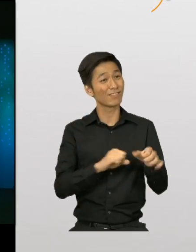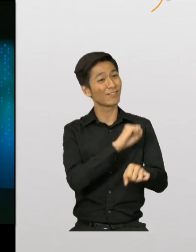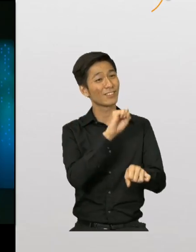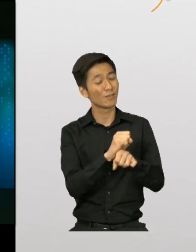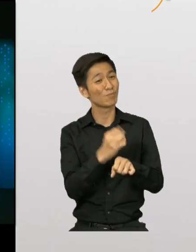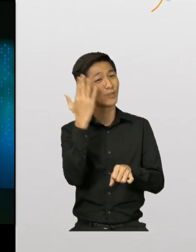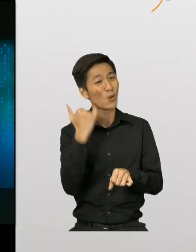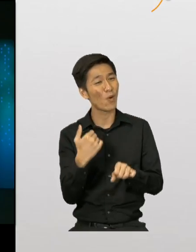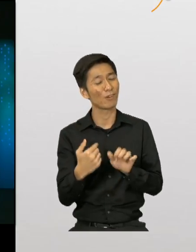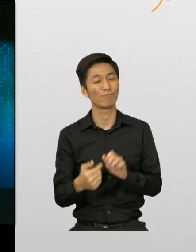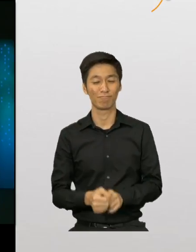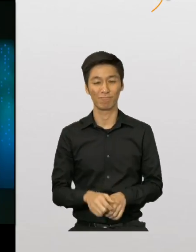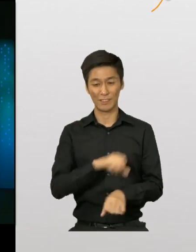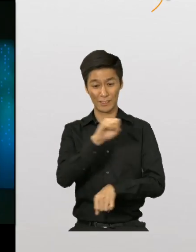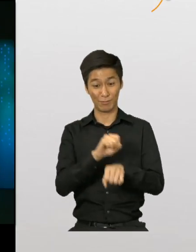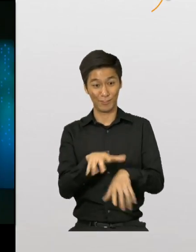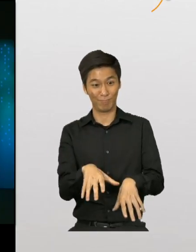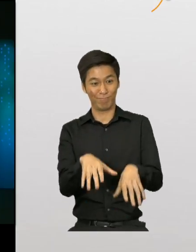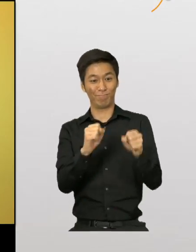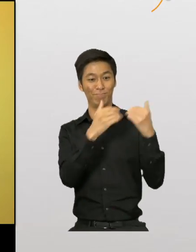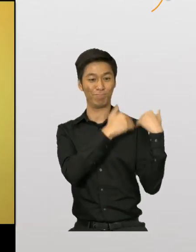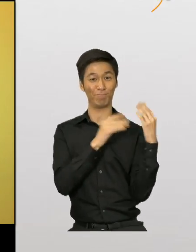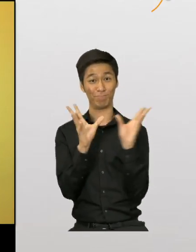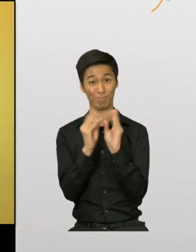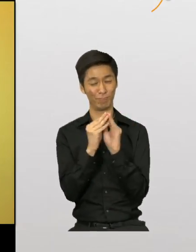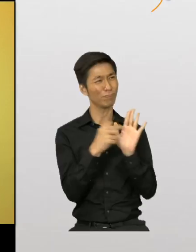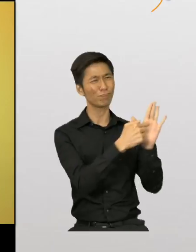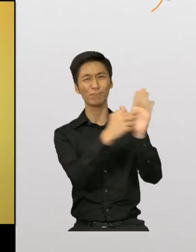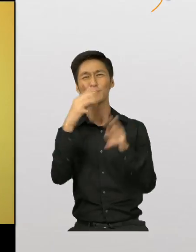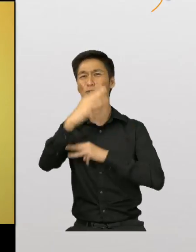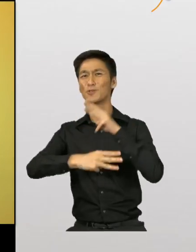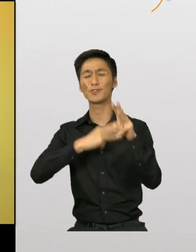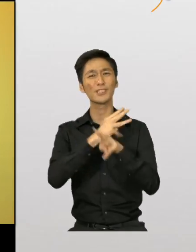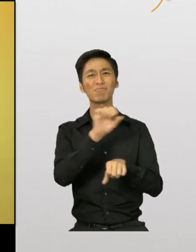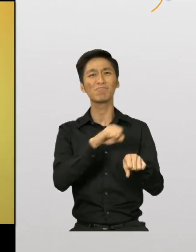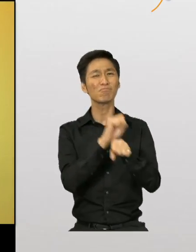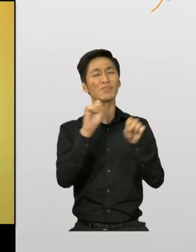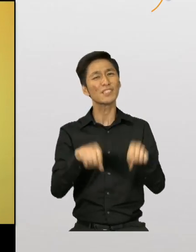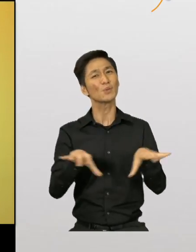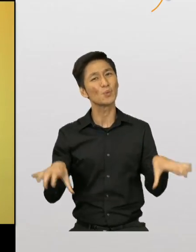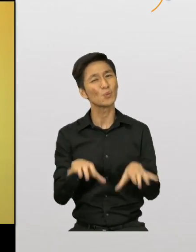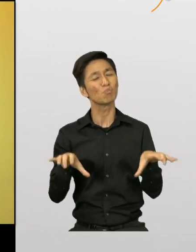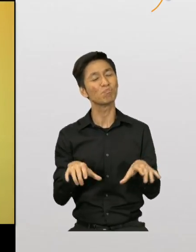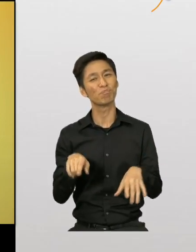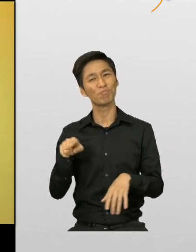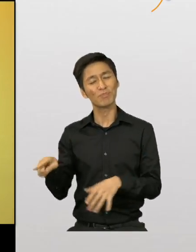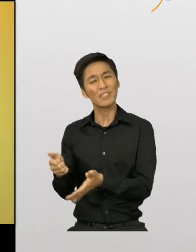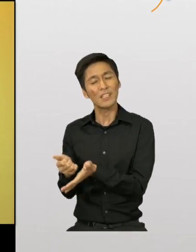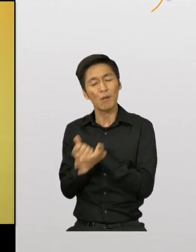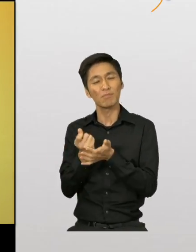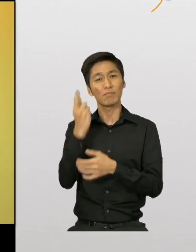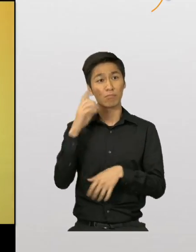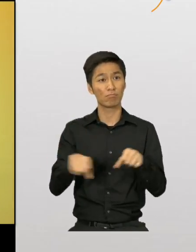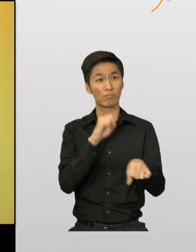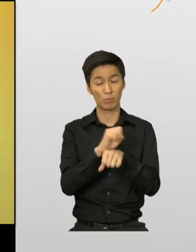world by hosting the summit. They reminded us that when Singaporeans work together, we can do